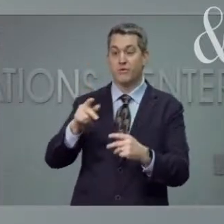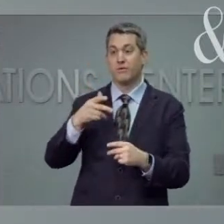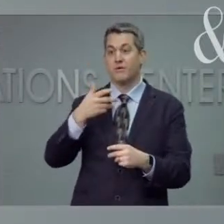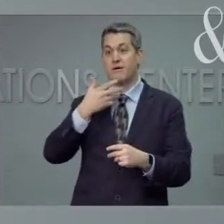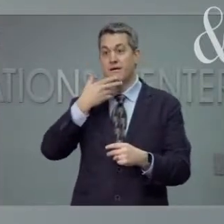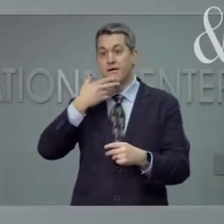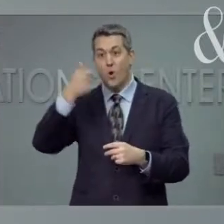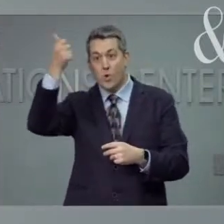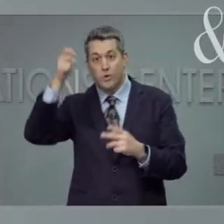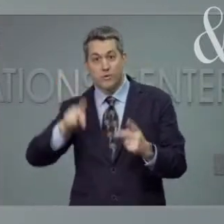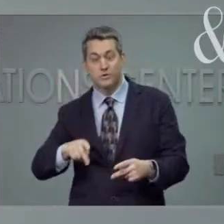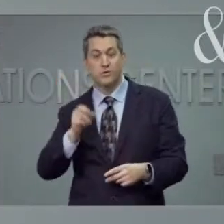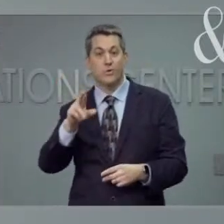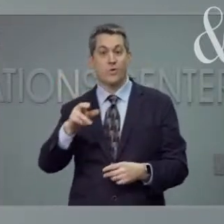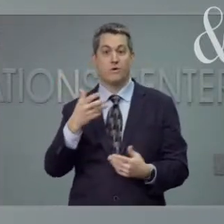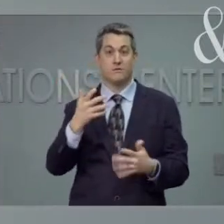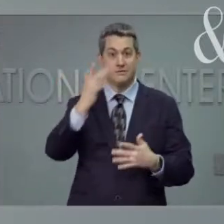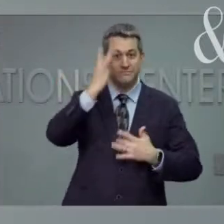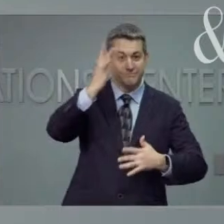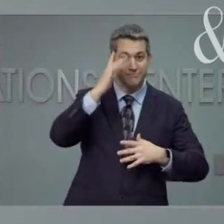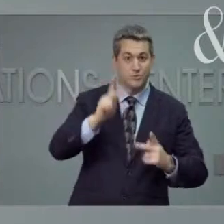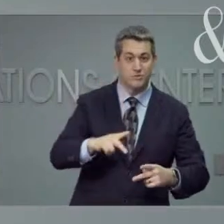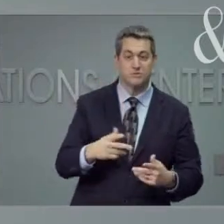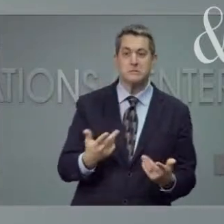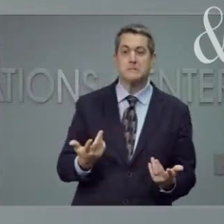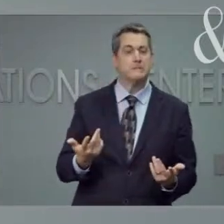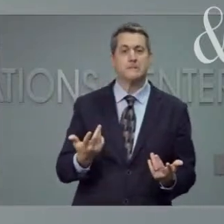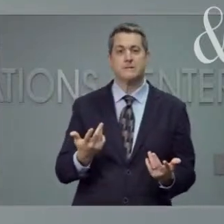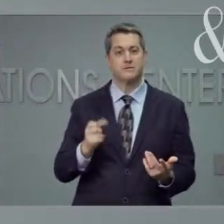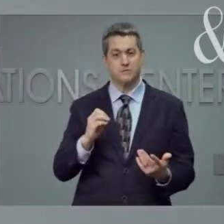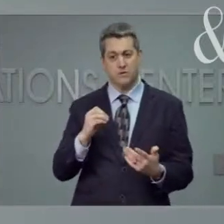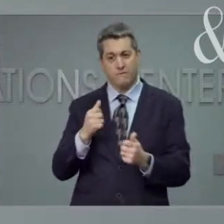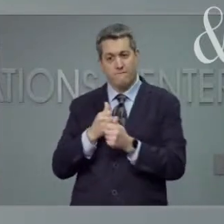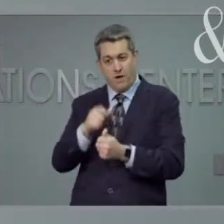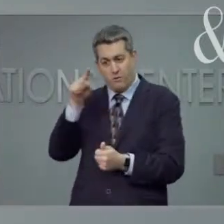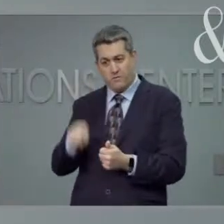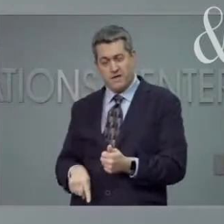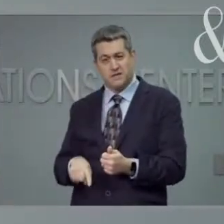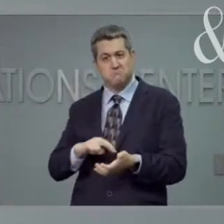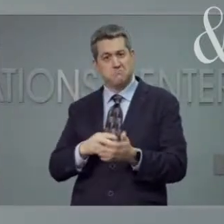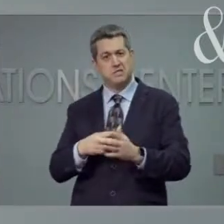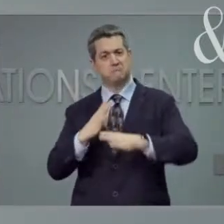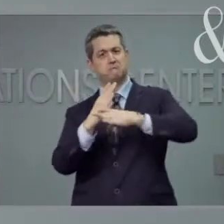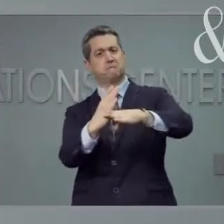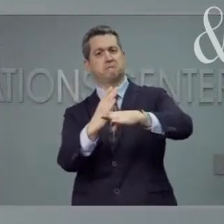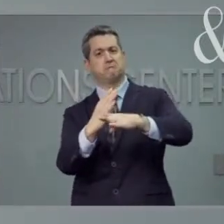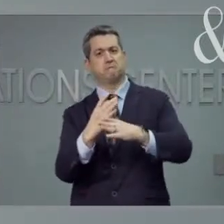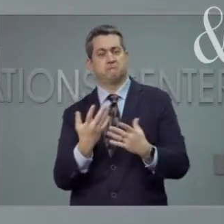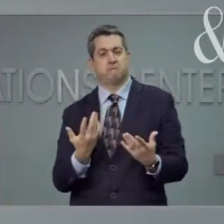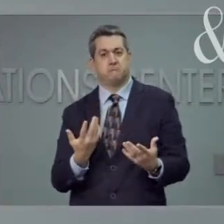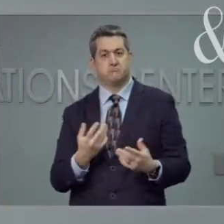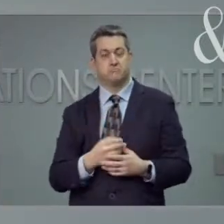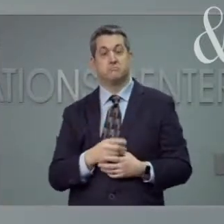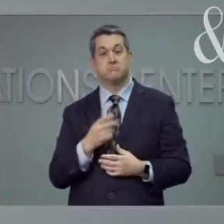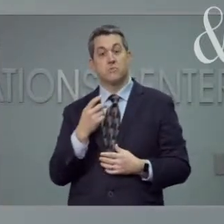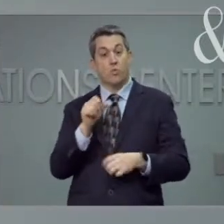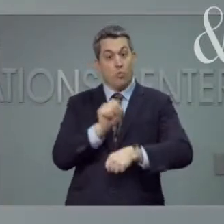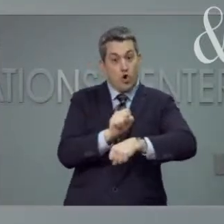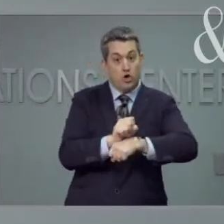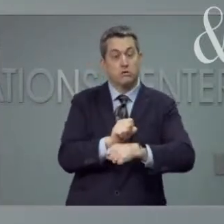So please do take that care to stay home and not leave your home other than for essential activities like